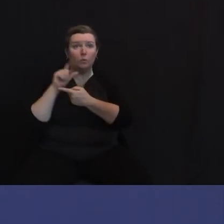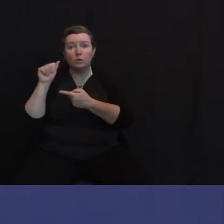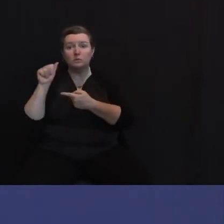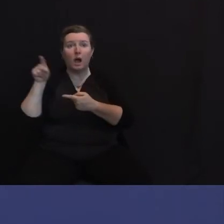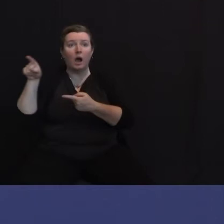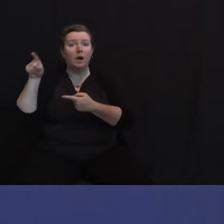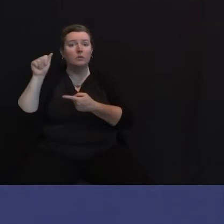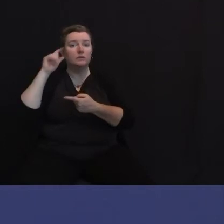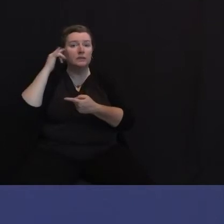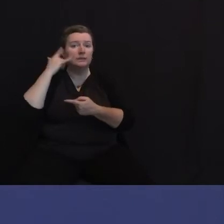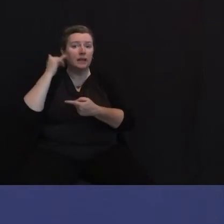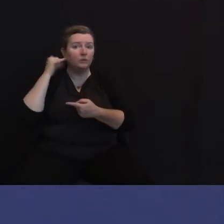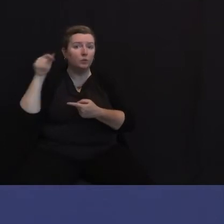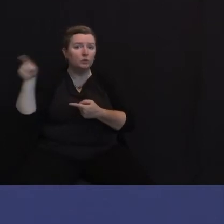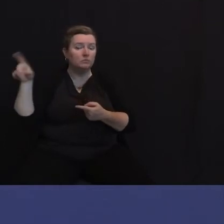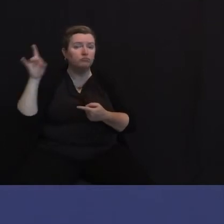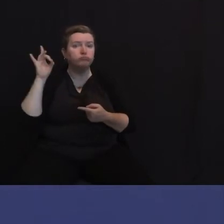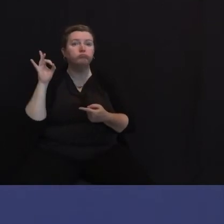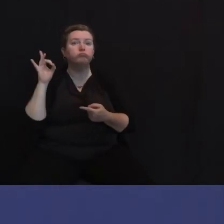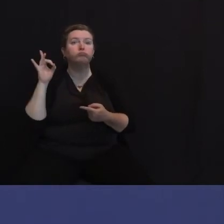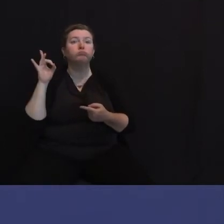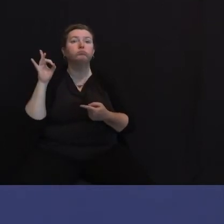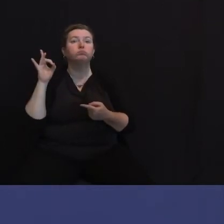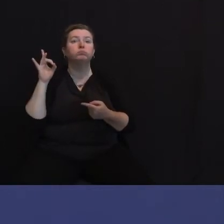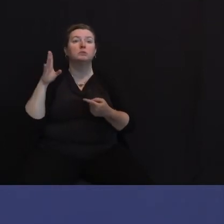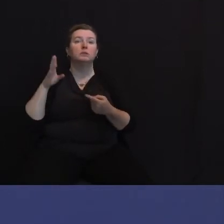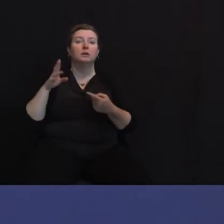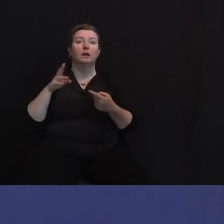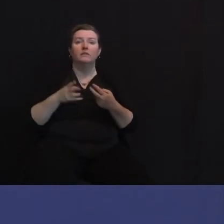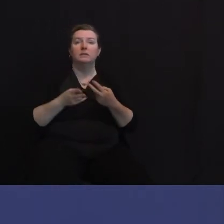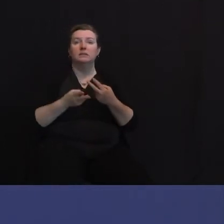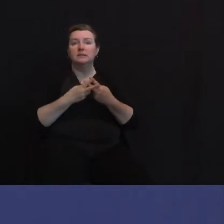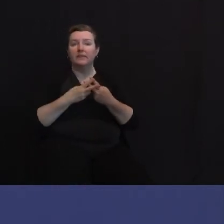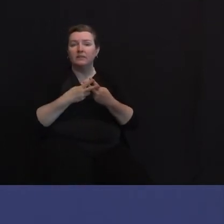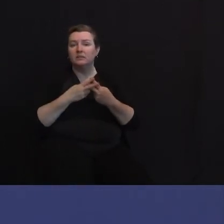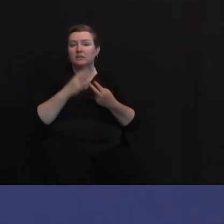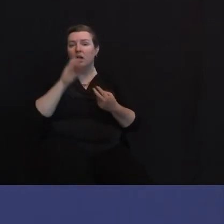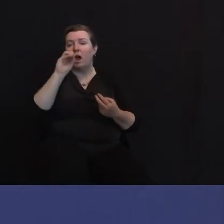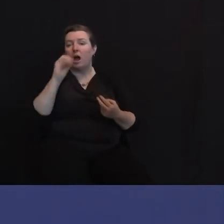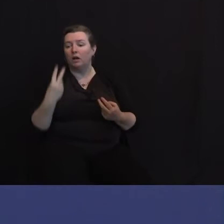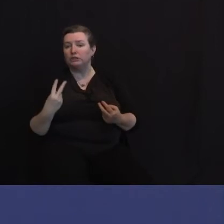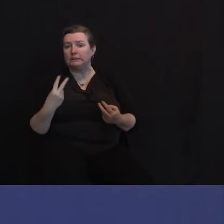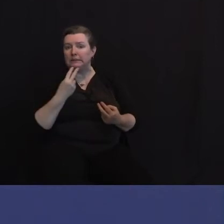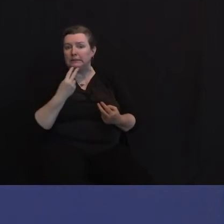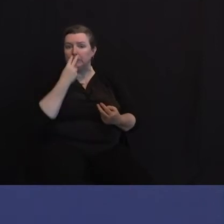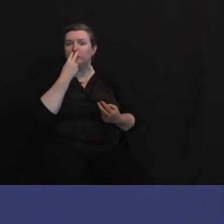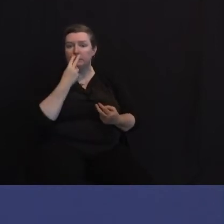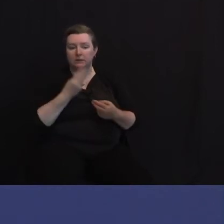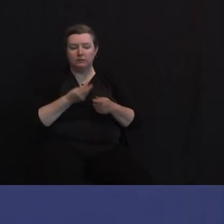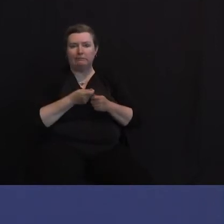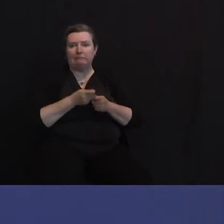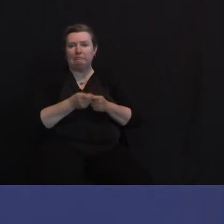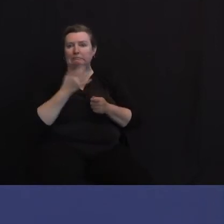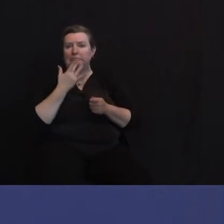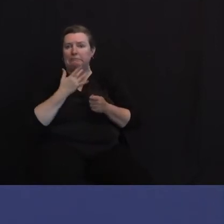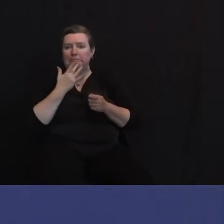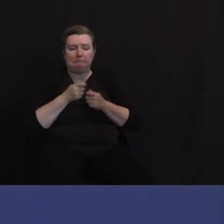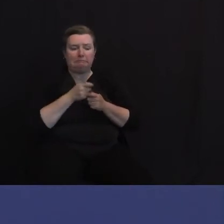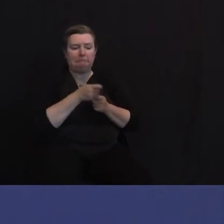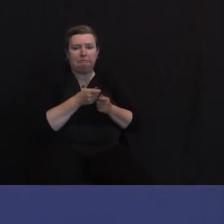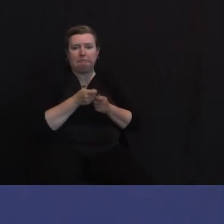were apportioning oxygen within the past couple of days. So it's everywhere, but with at least for the